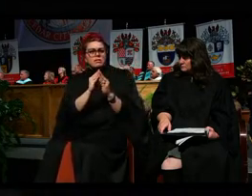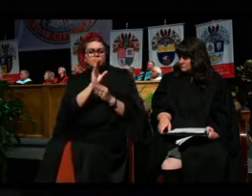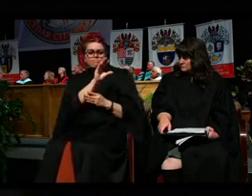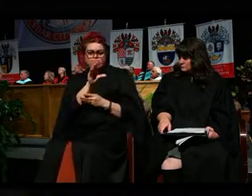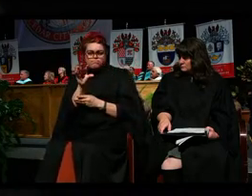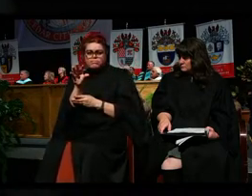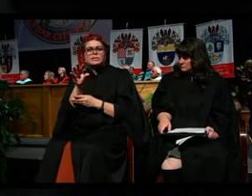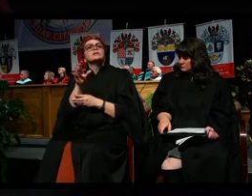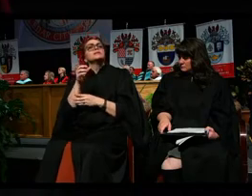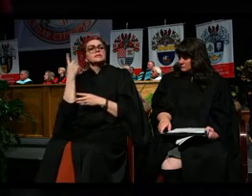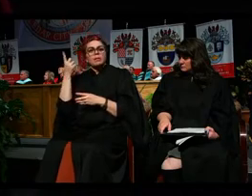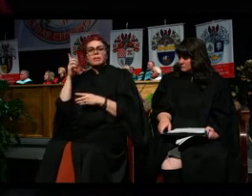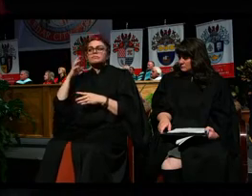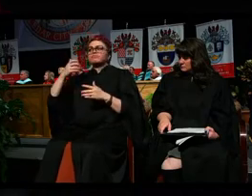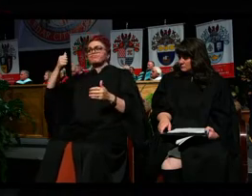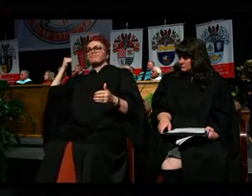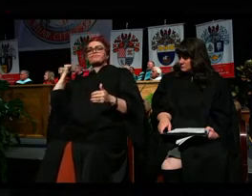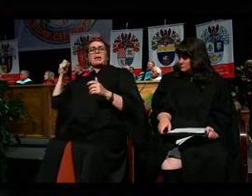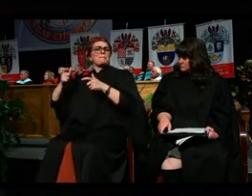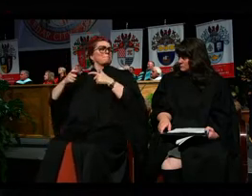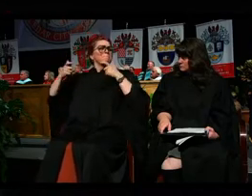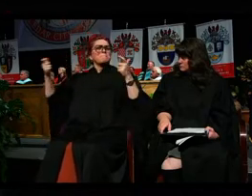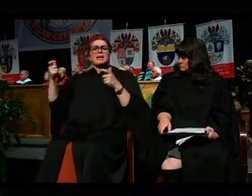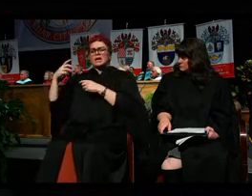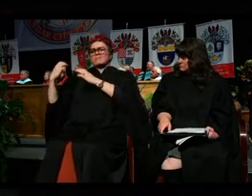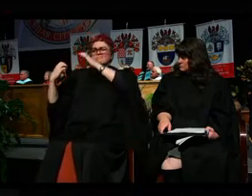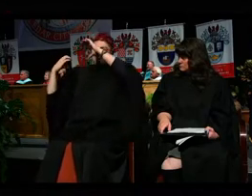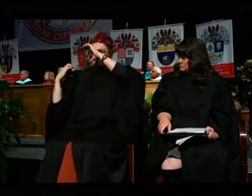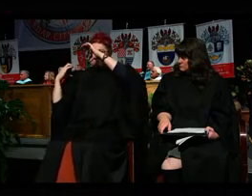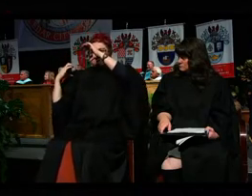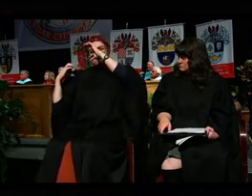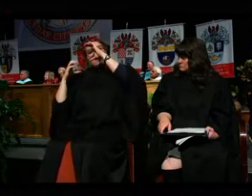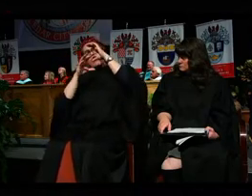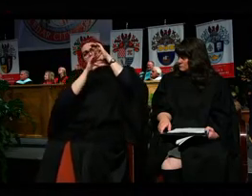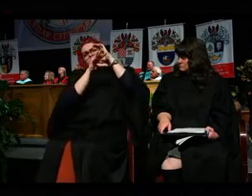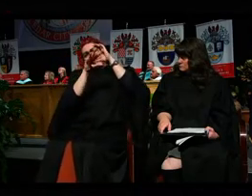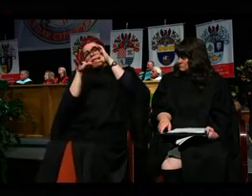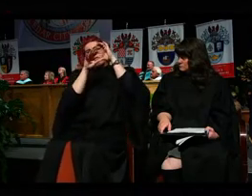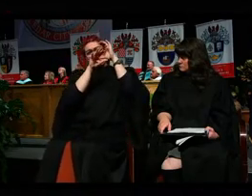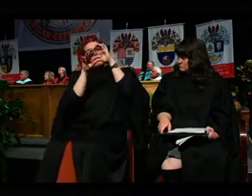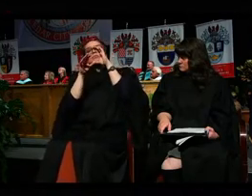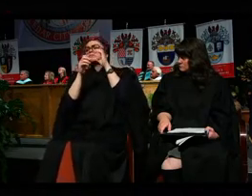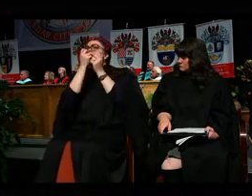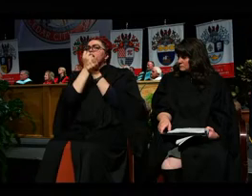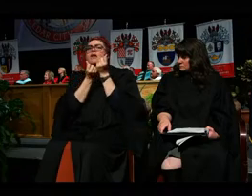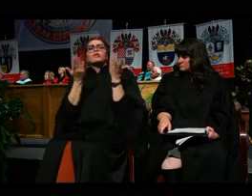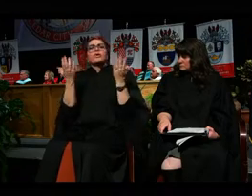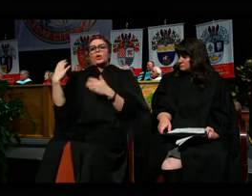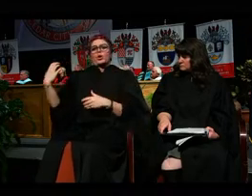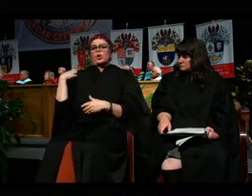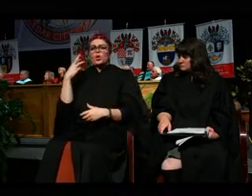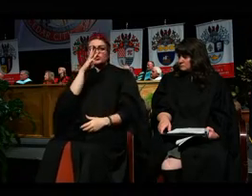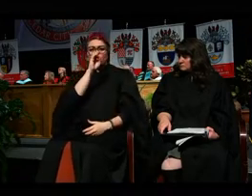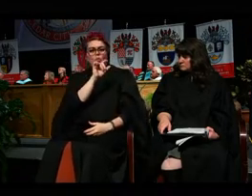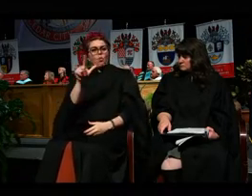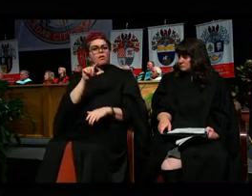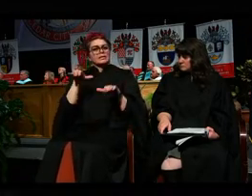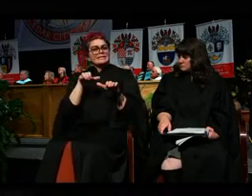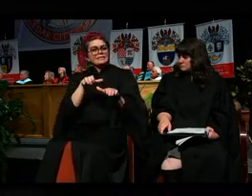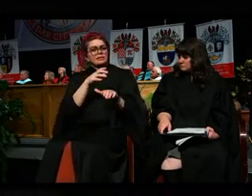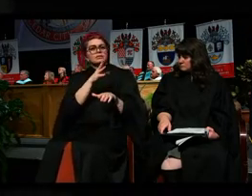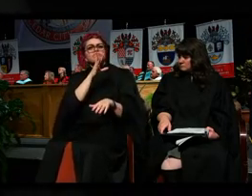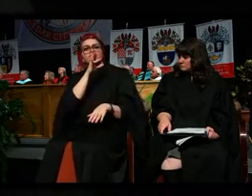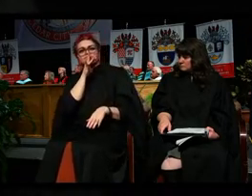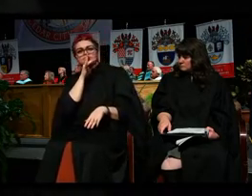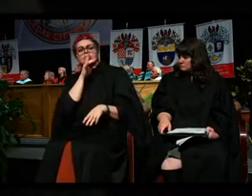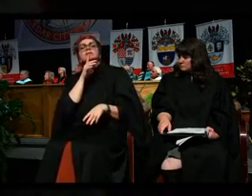in a camcorder back in 1987, it was a big camcorder on the shoulder, and he would walk around and film everything that Coach Walsh said and did for